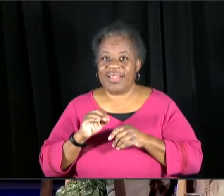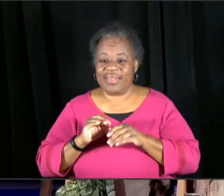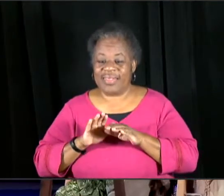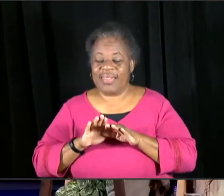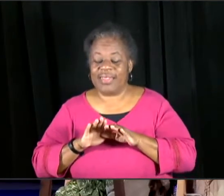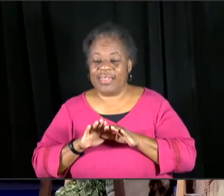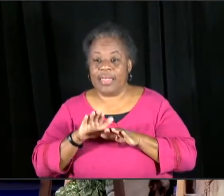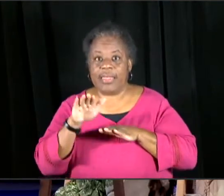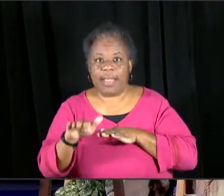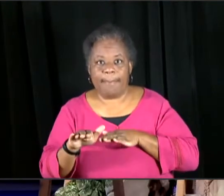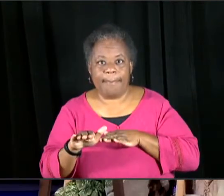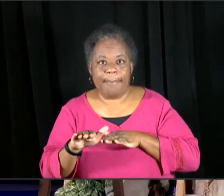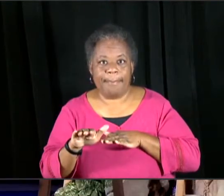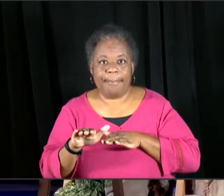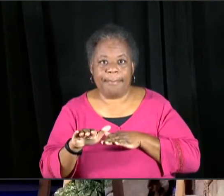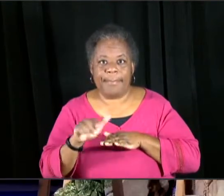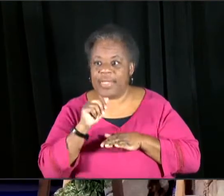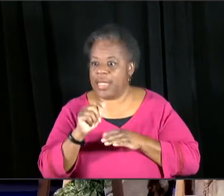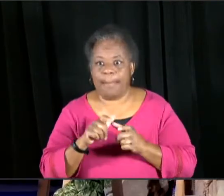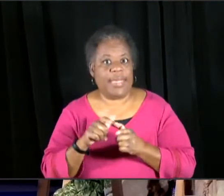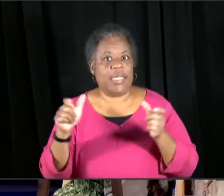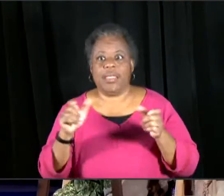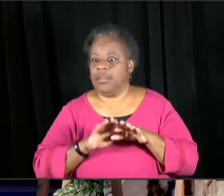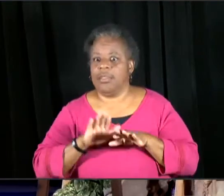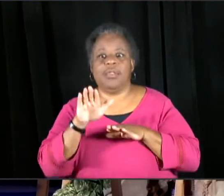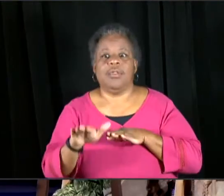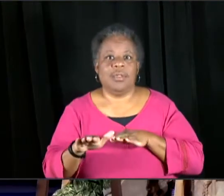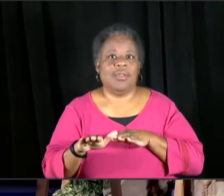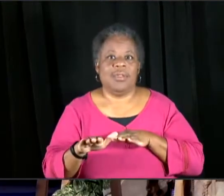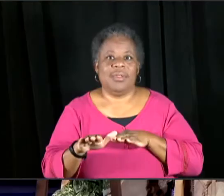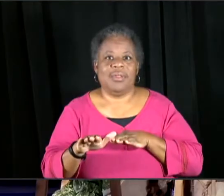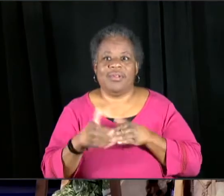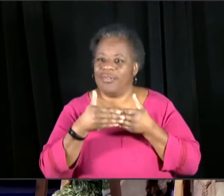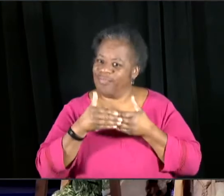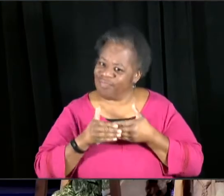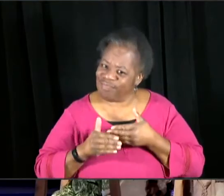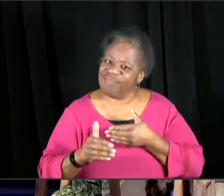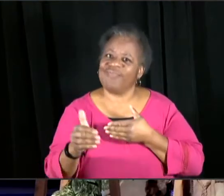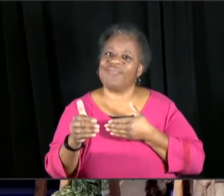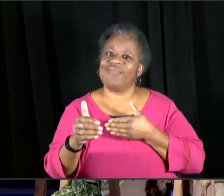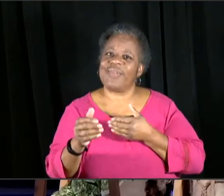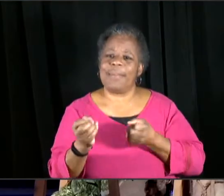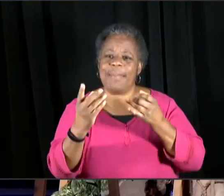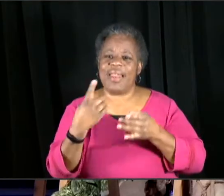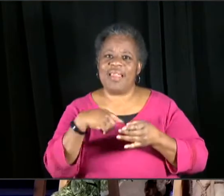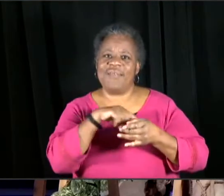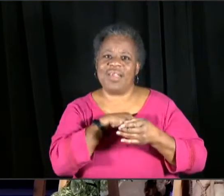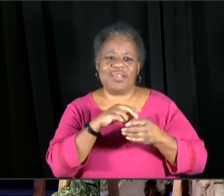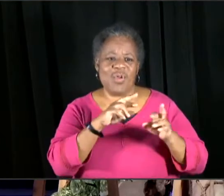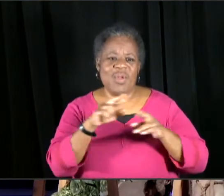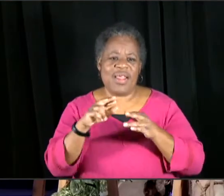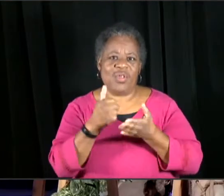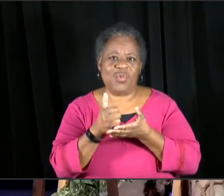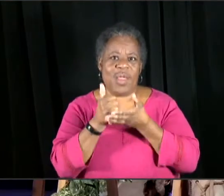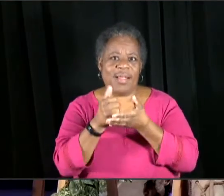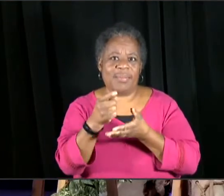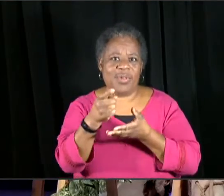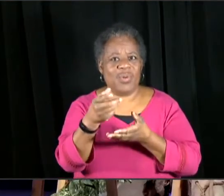think. And there are plenty of us waiting to take your hand and help you along the